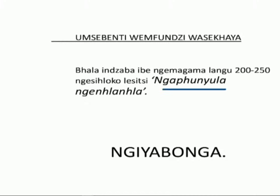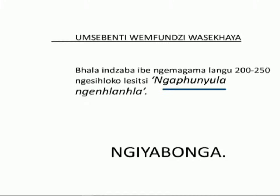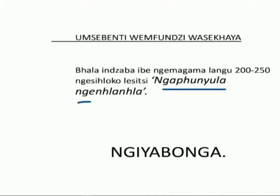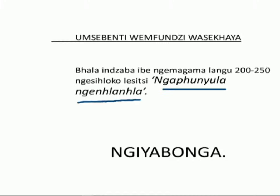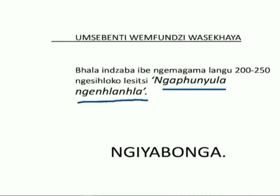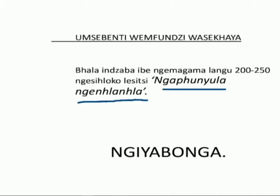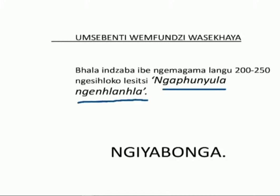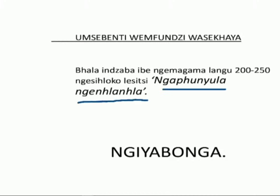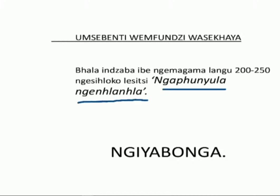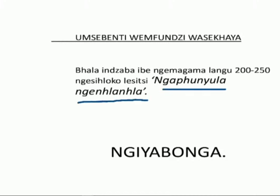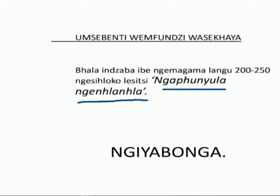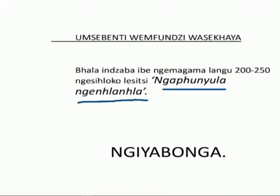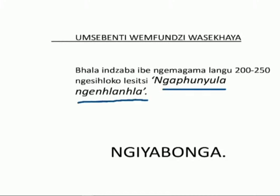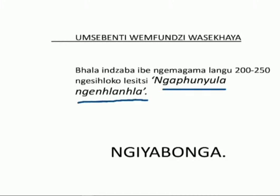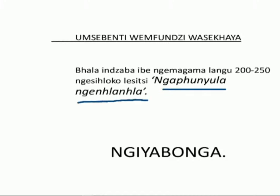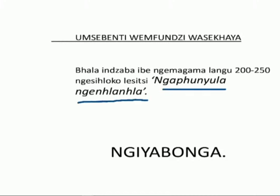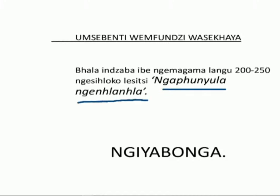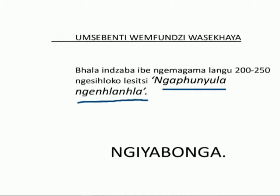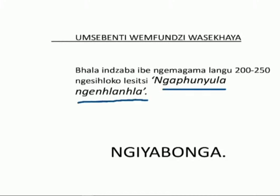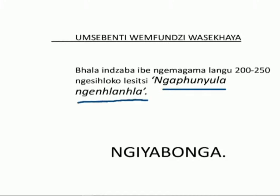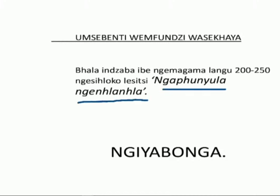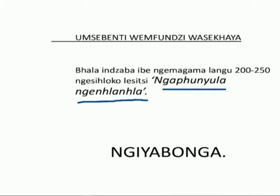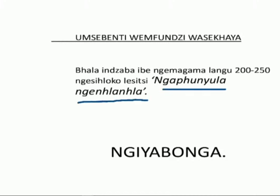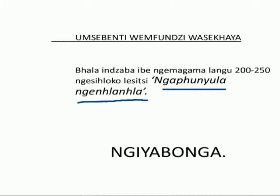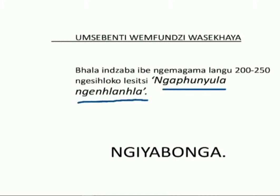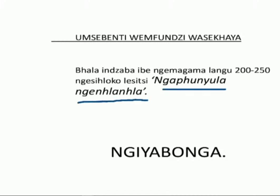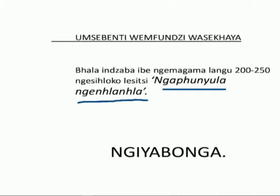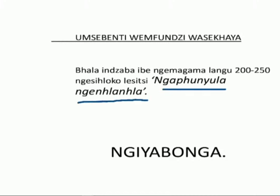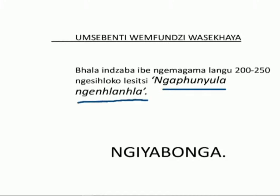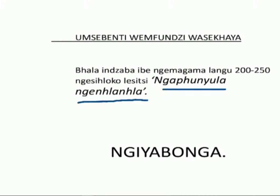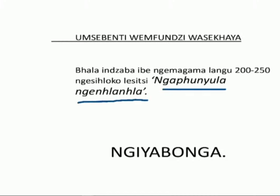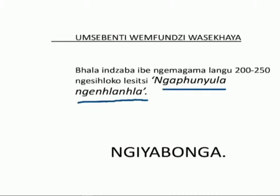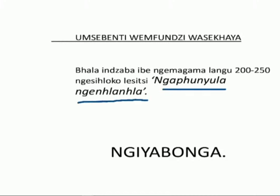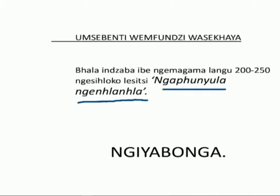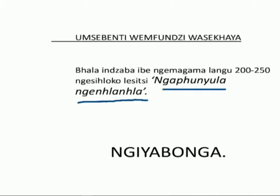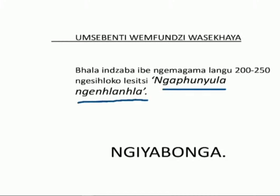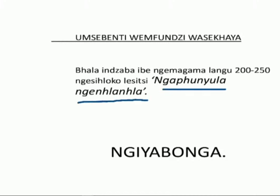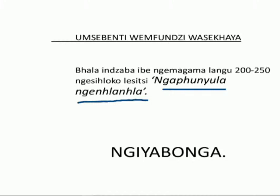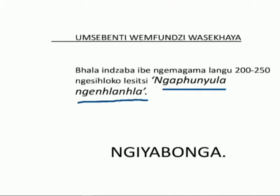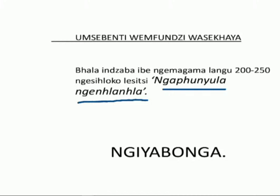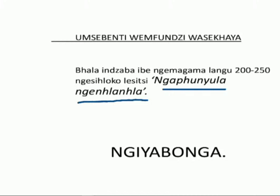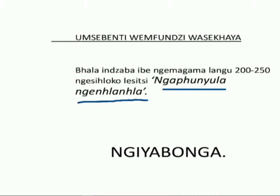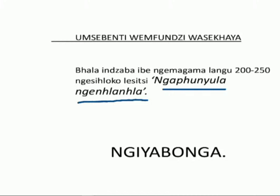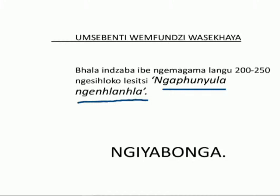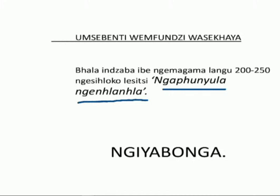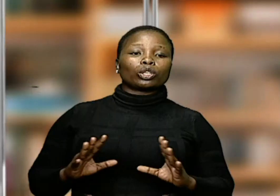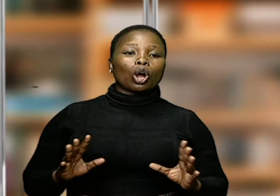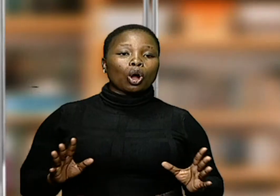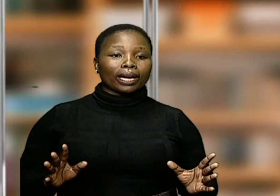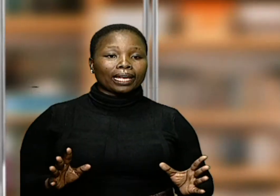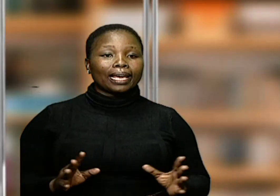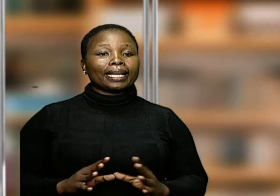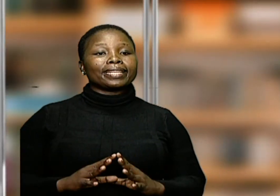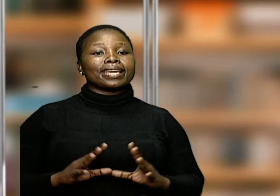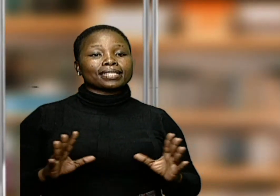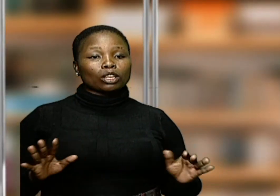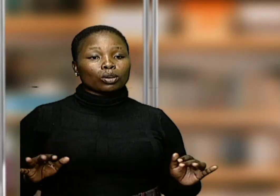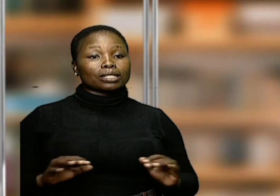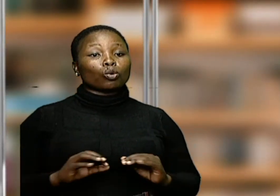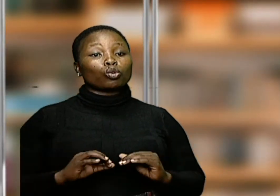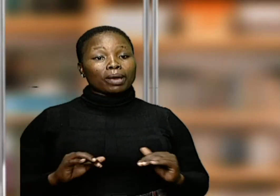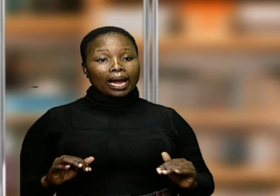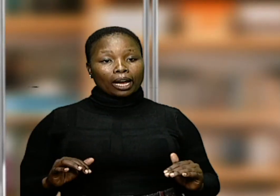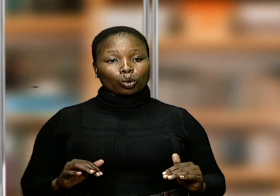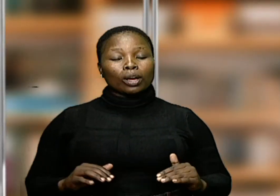ngenhlanhla. Ngaphunyula ngenhlanhla. Ngiyacela ke mfundzi ukuthi ucilikele ukuthi utinake tonke